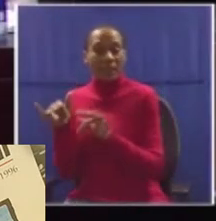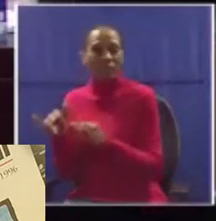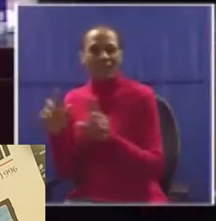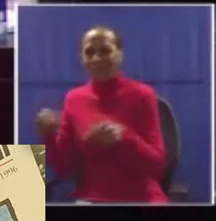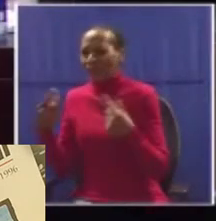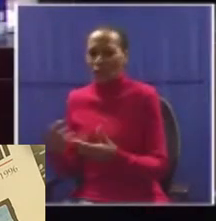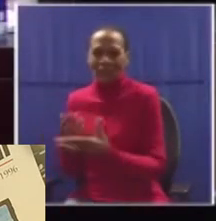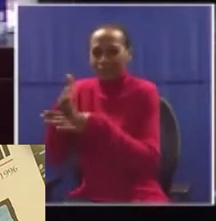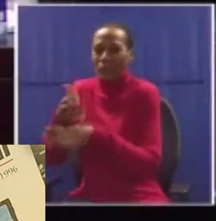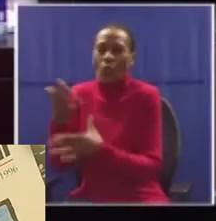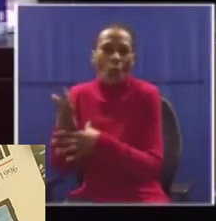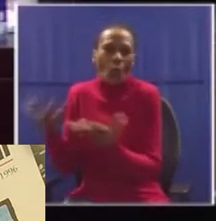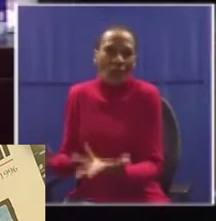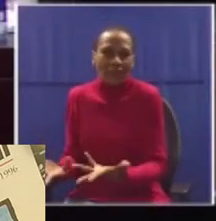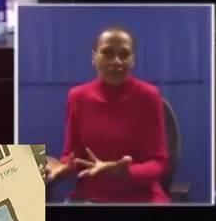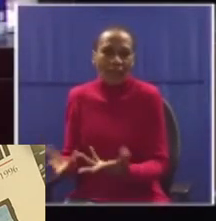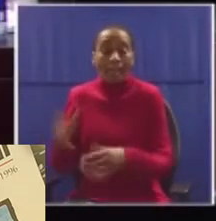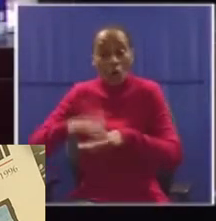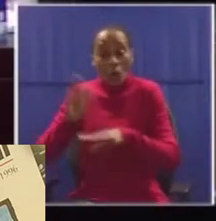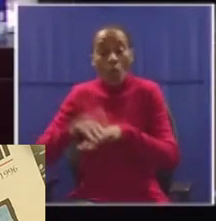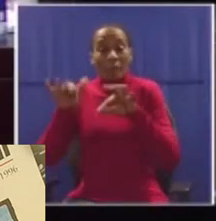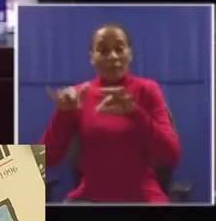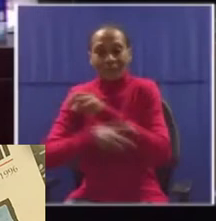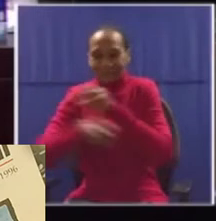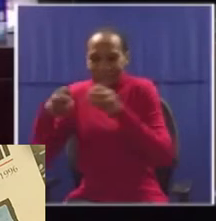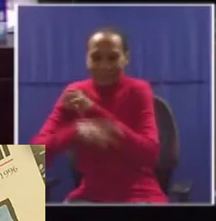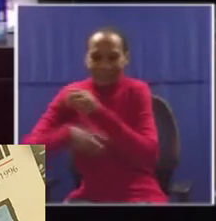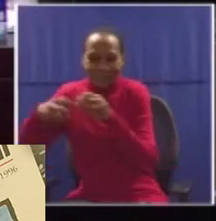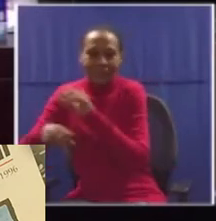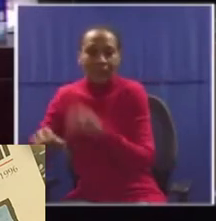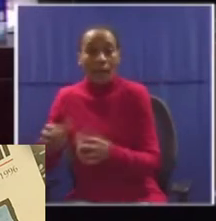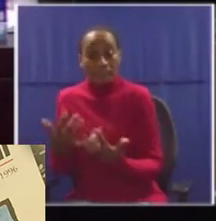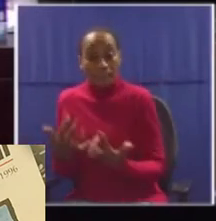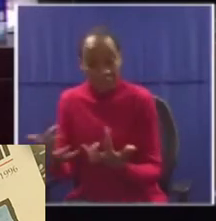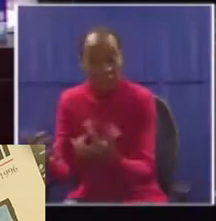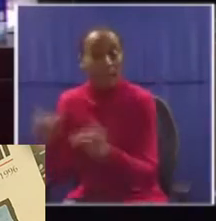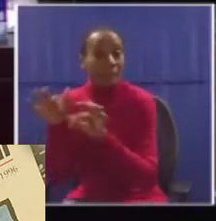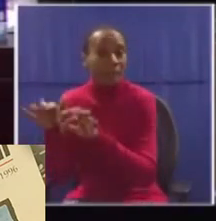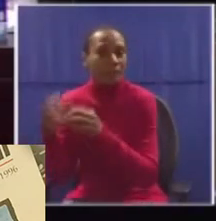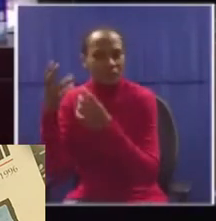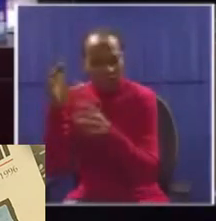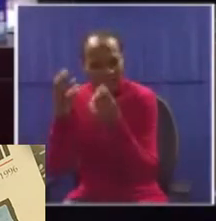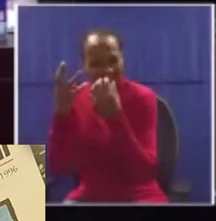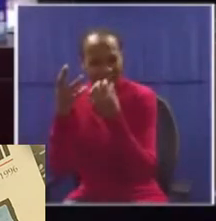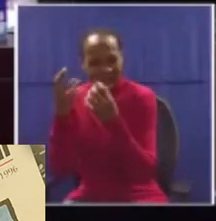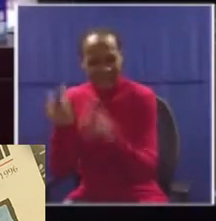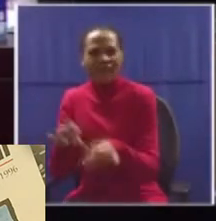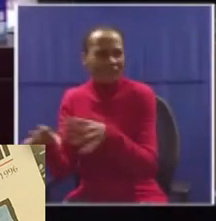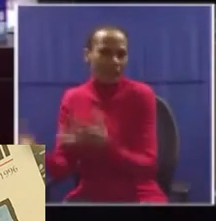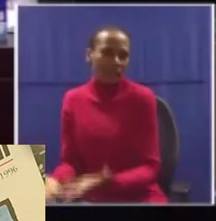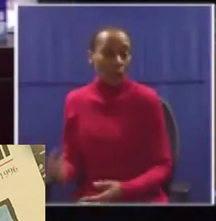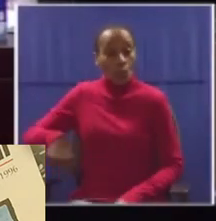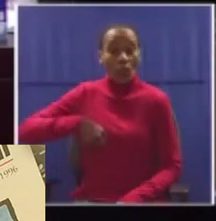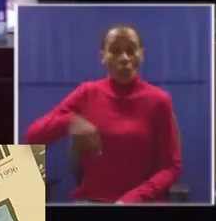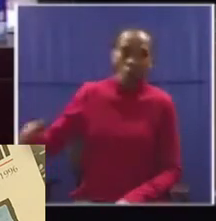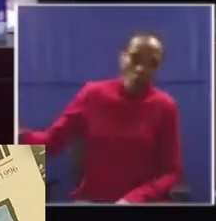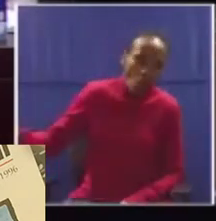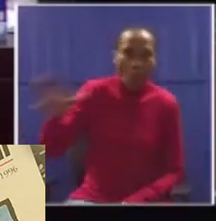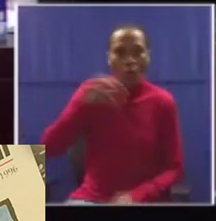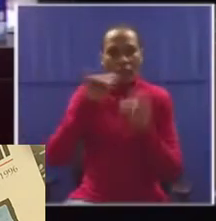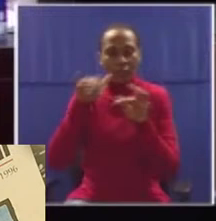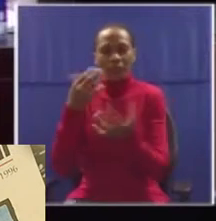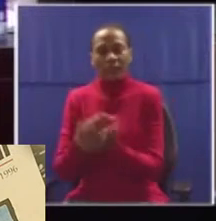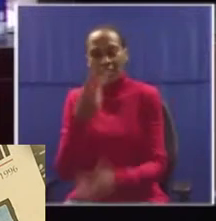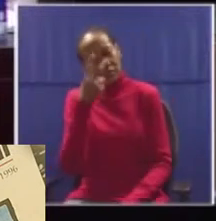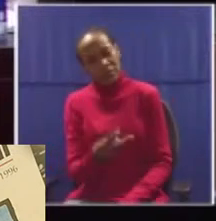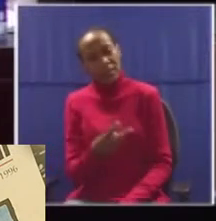state-owned Enterprises that are France for fifth of the people's money we've also been clear that the ANC is not to